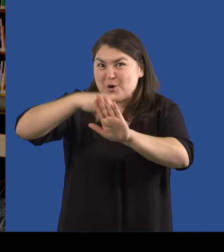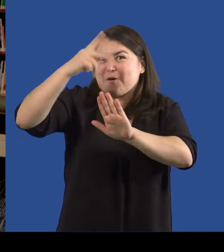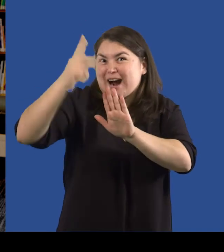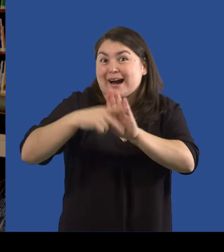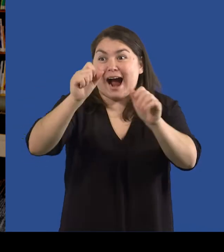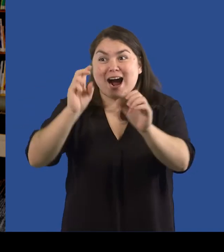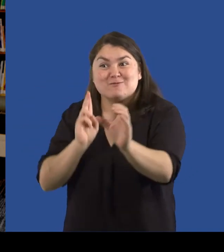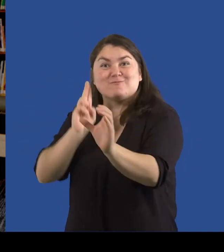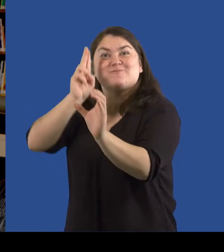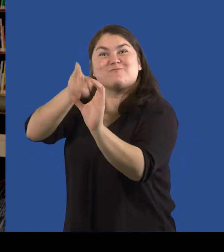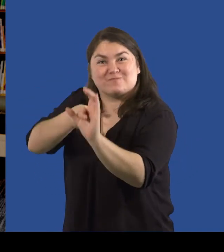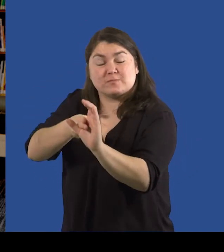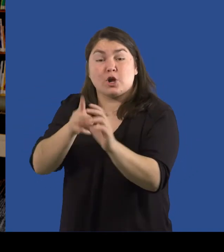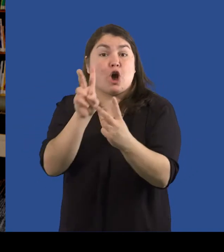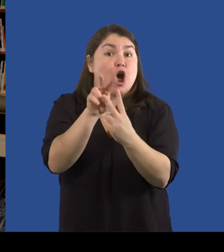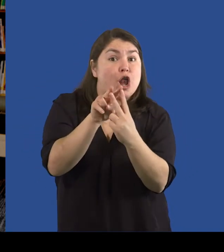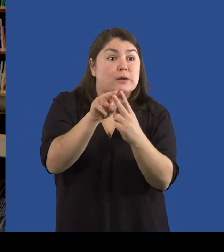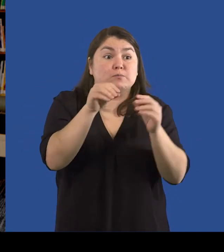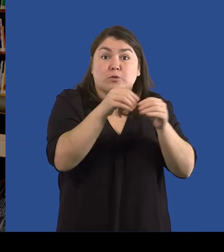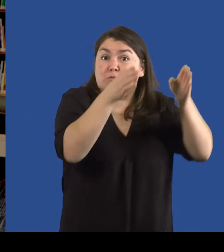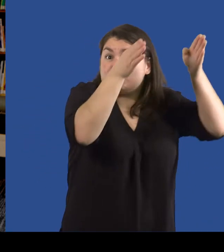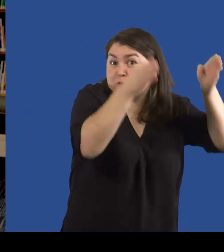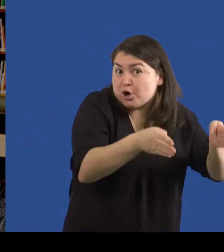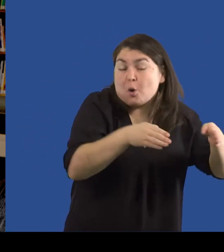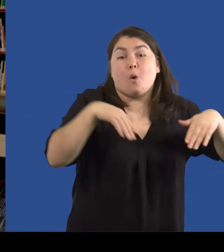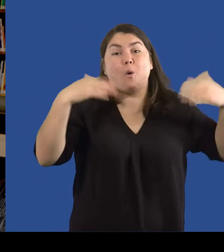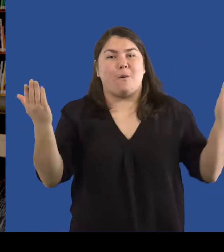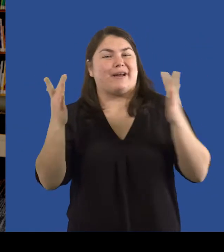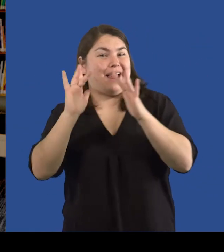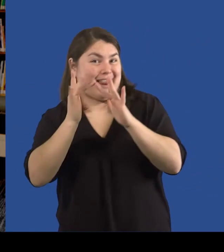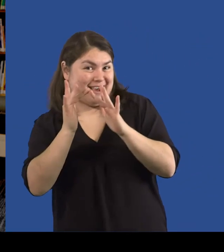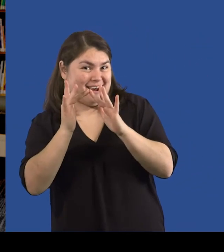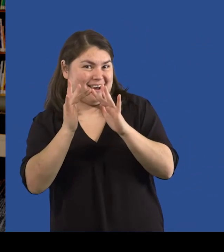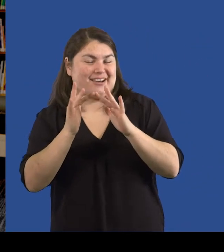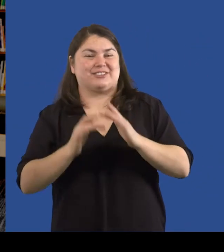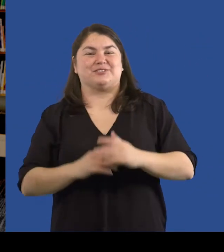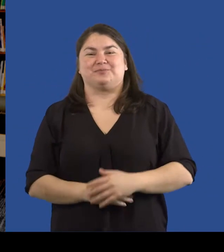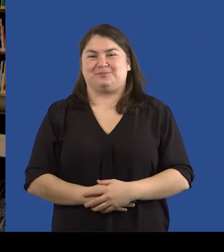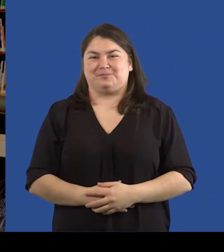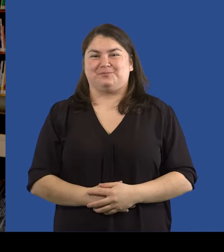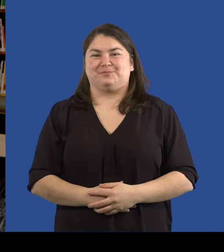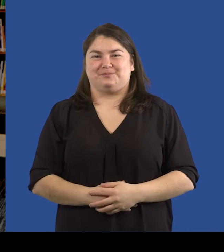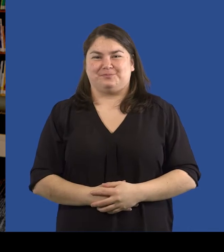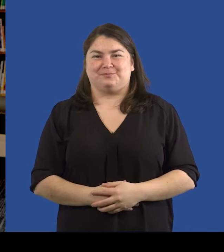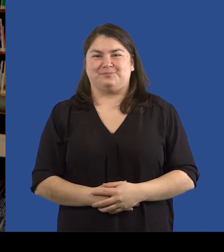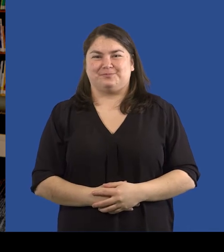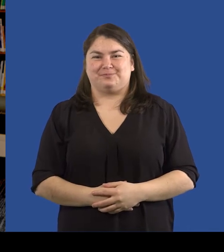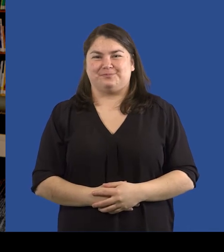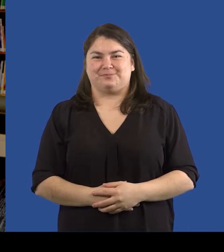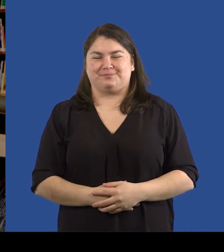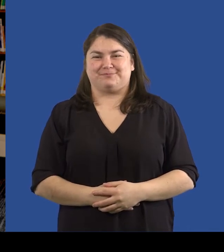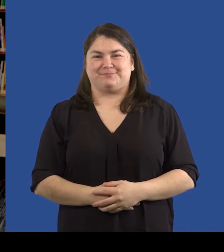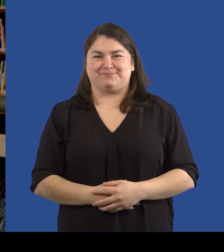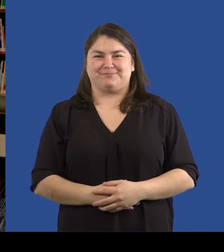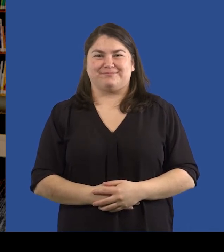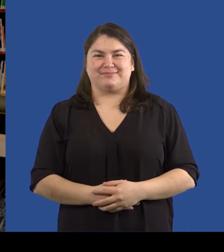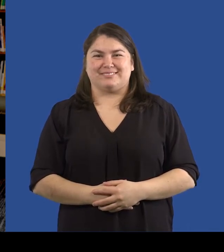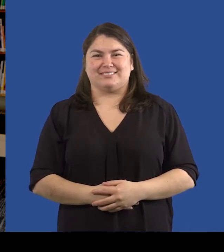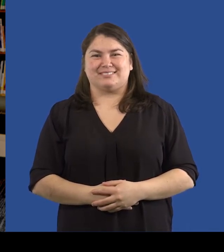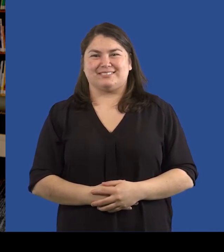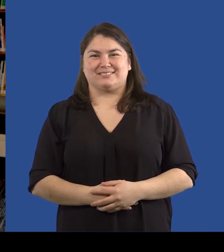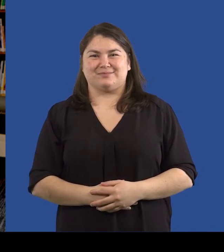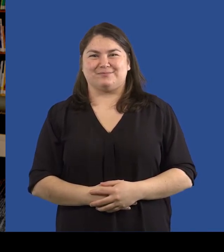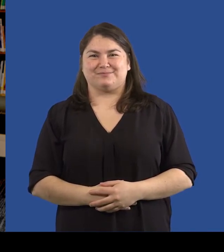I can go to a free library program, sometimes in person and sometimes online.